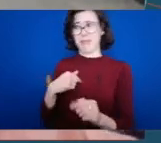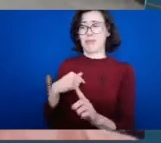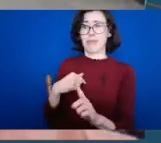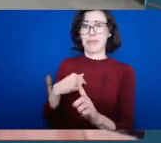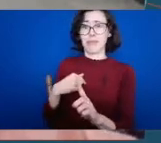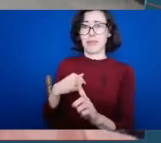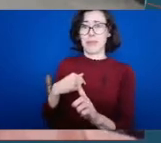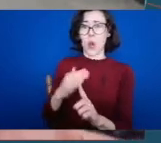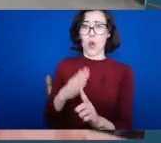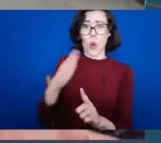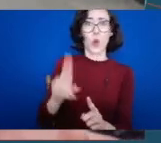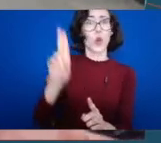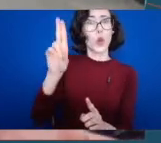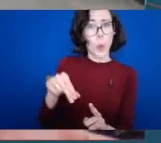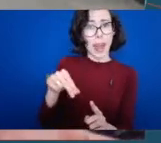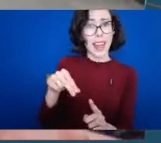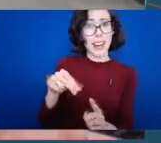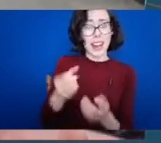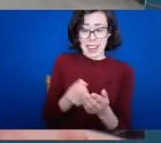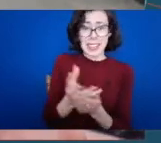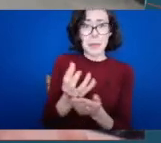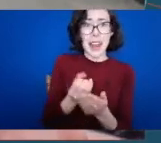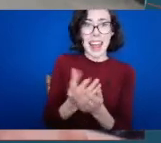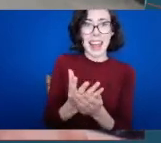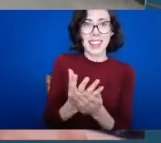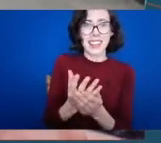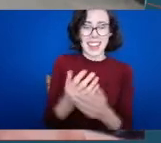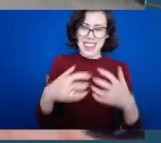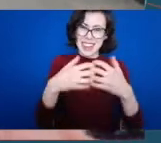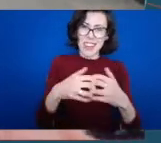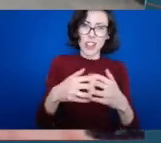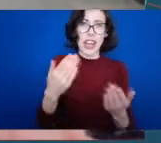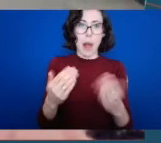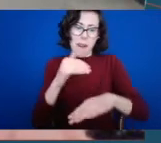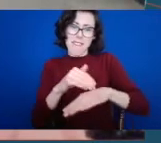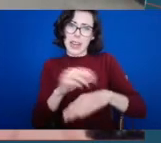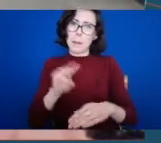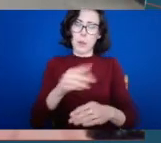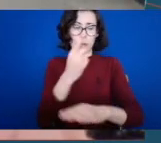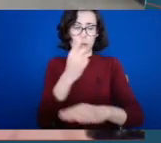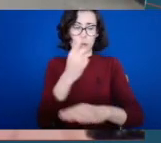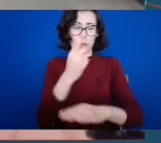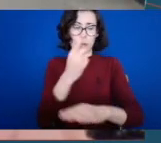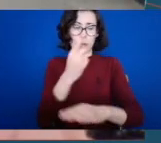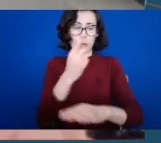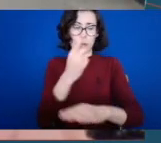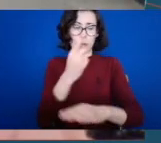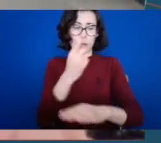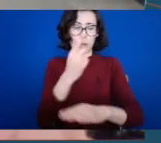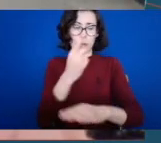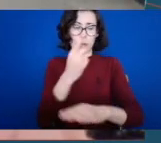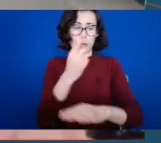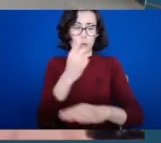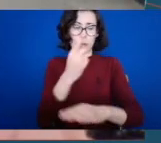the impact of technology on everyday life for people with disabilities. And my brother released a documentary about my life